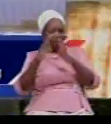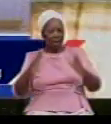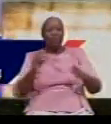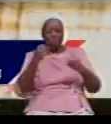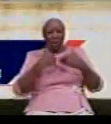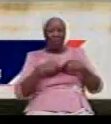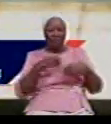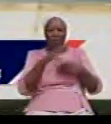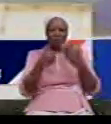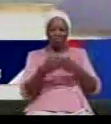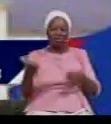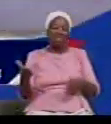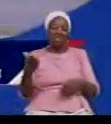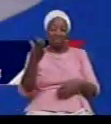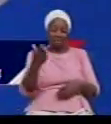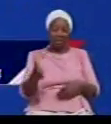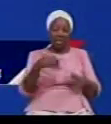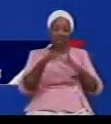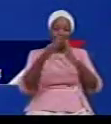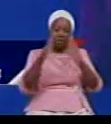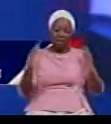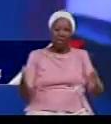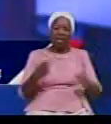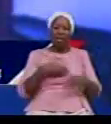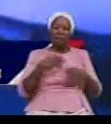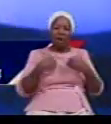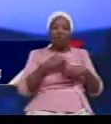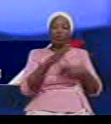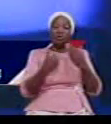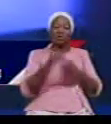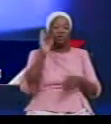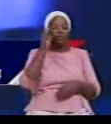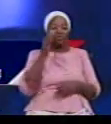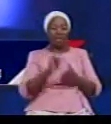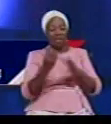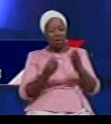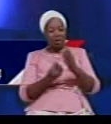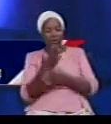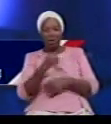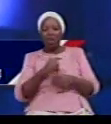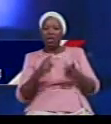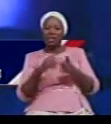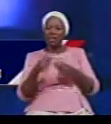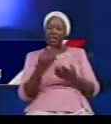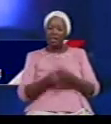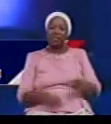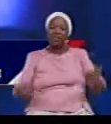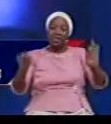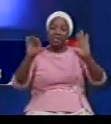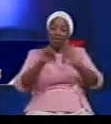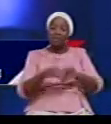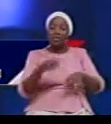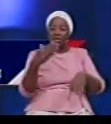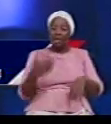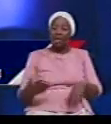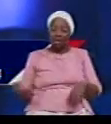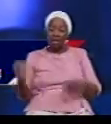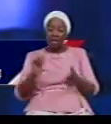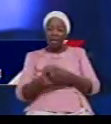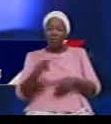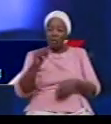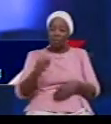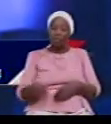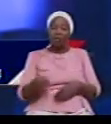have all that, all those fruits that are growing, and the essential things that you ought to